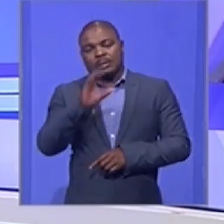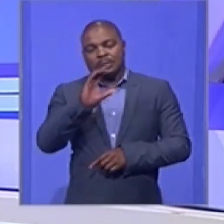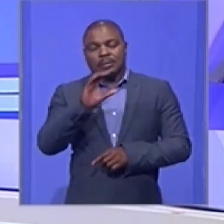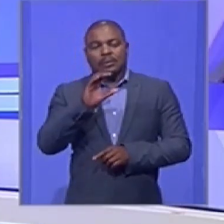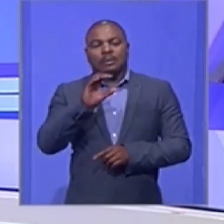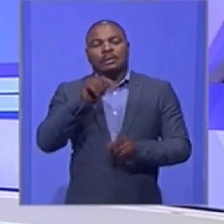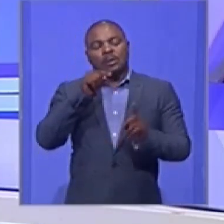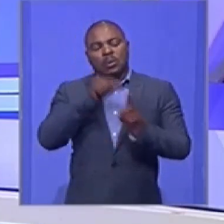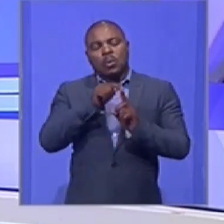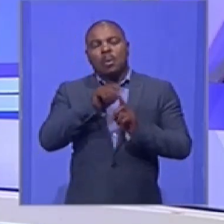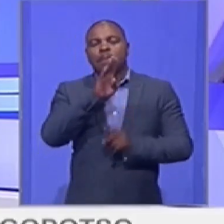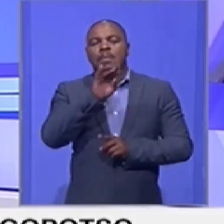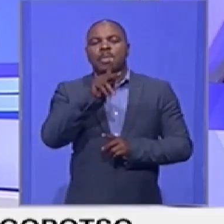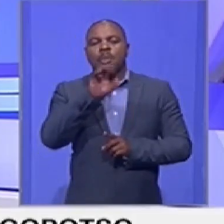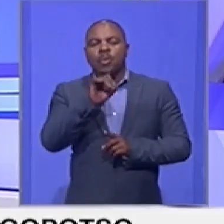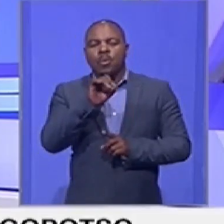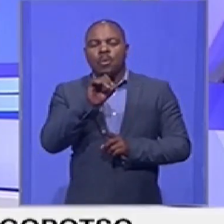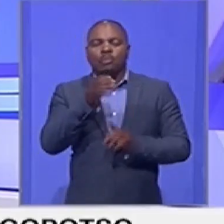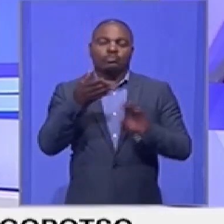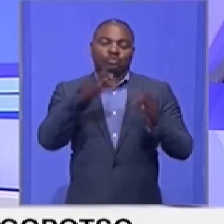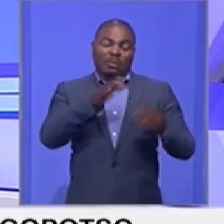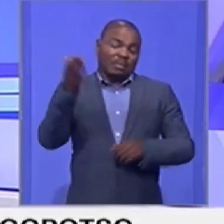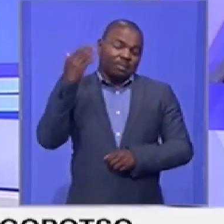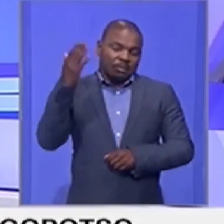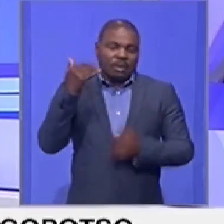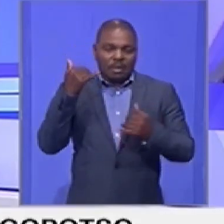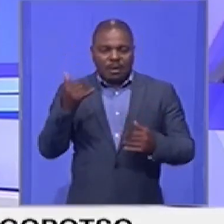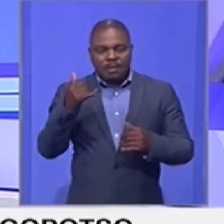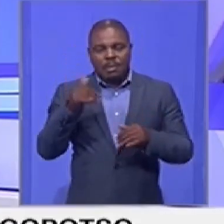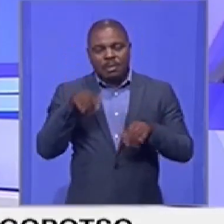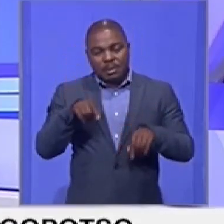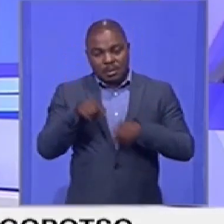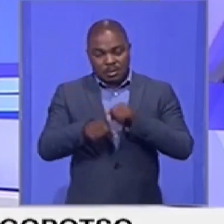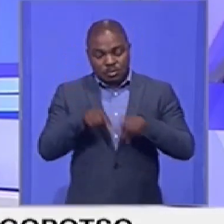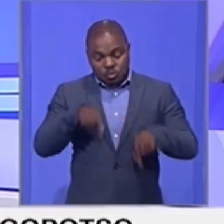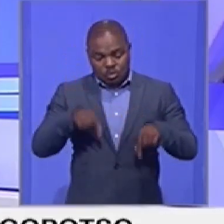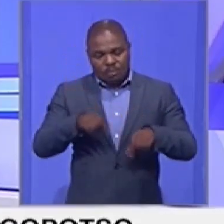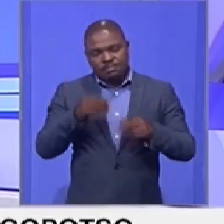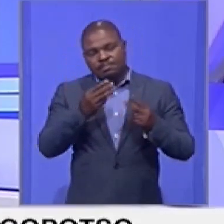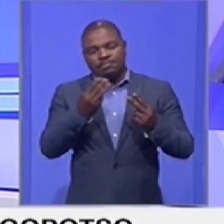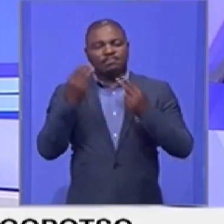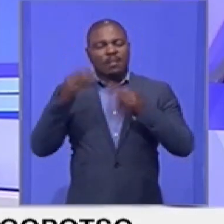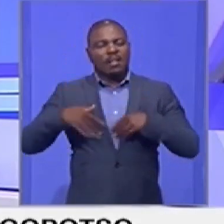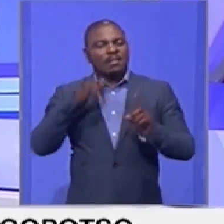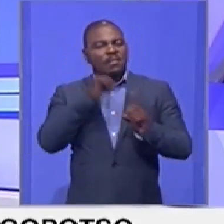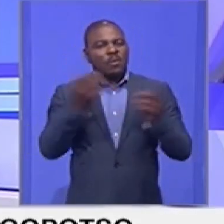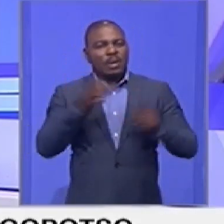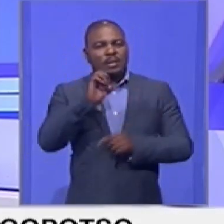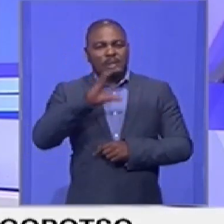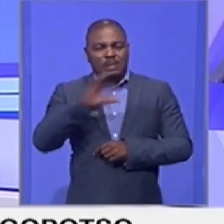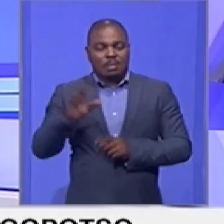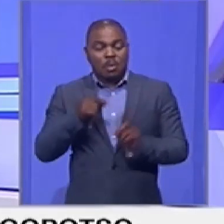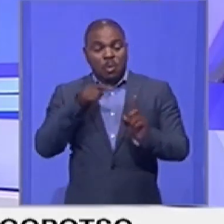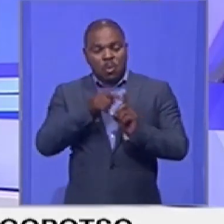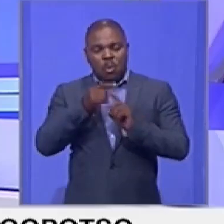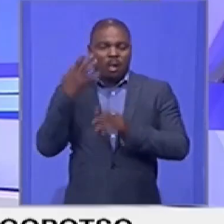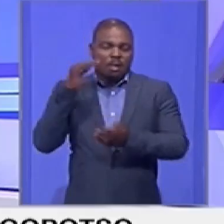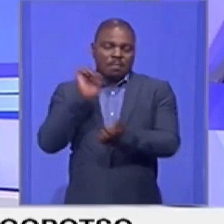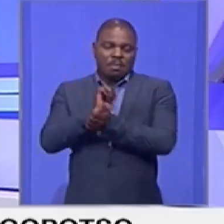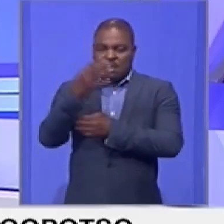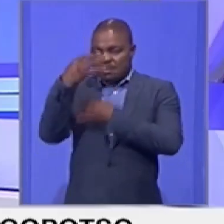tshwaretswe tirelo ya segopotso kwa Gabo kwa Qontse kwa Eastern Cape. Biko o tlhokafaletse ka fa teng ga sele ya mapodisi